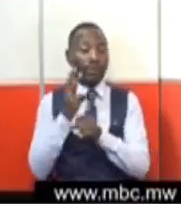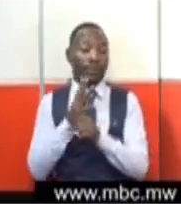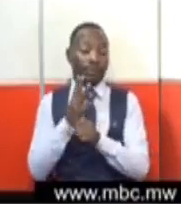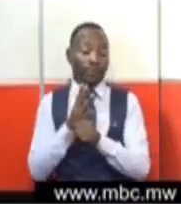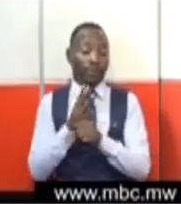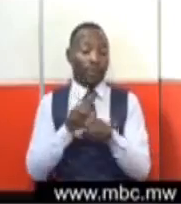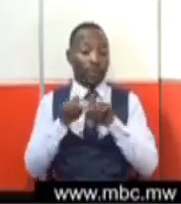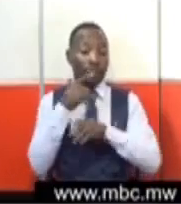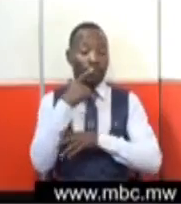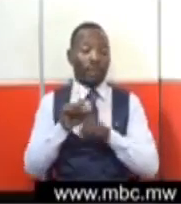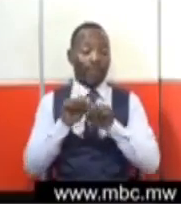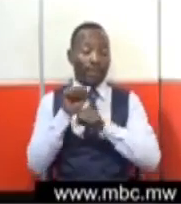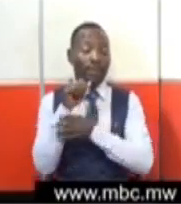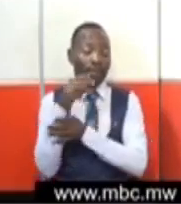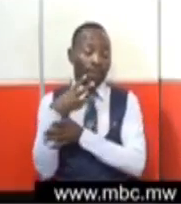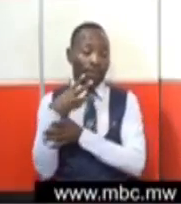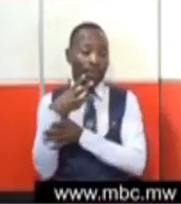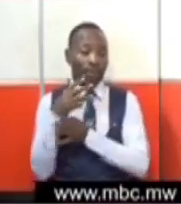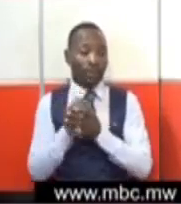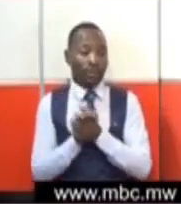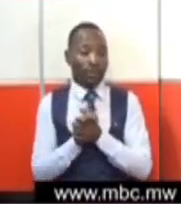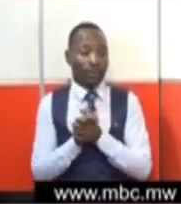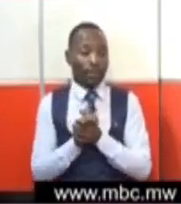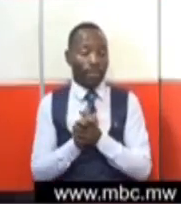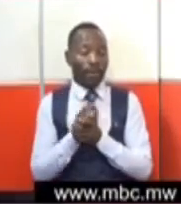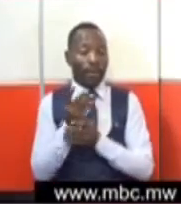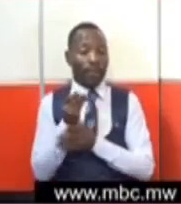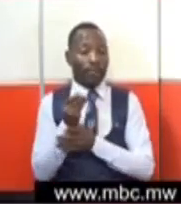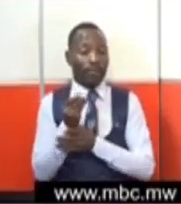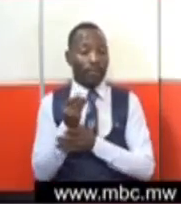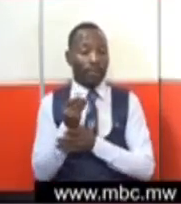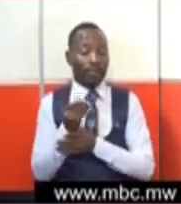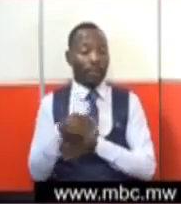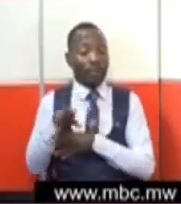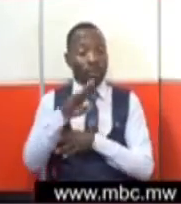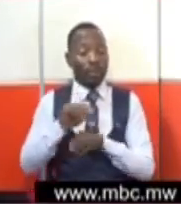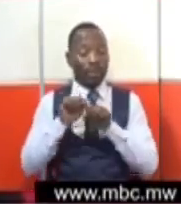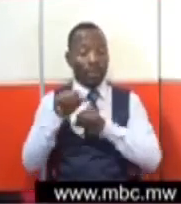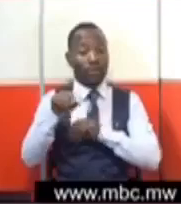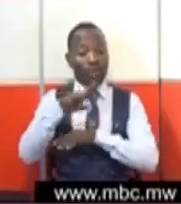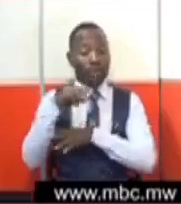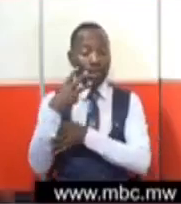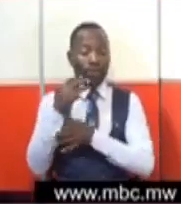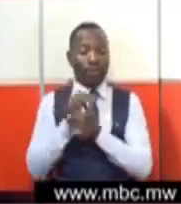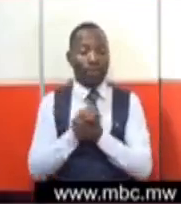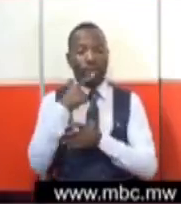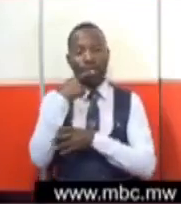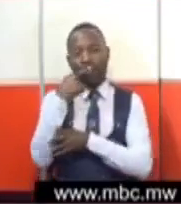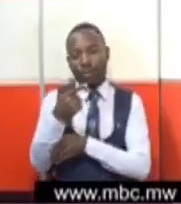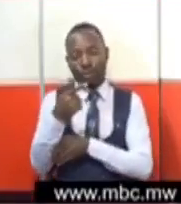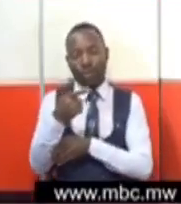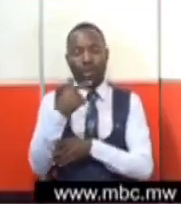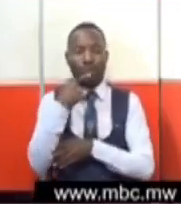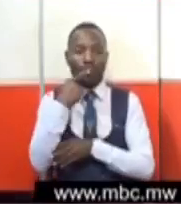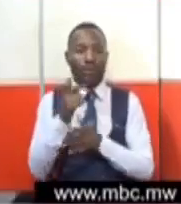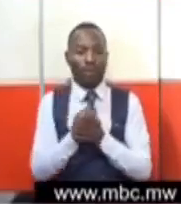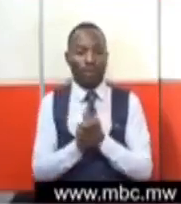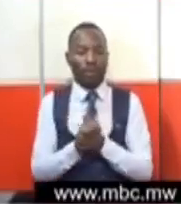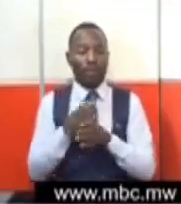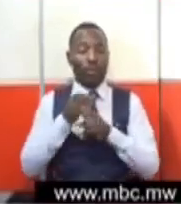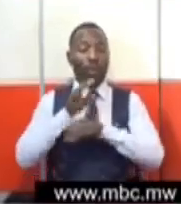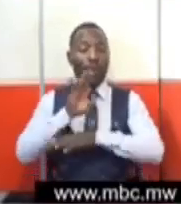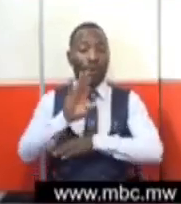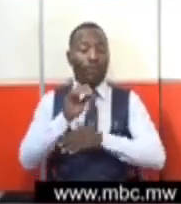year until the year 2027, with the package covering all those years. In his speech, Haya said his